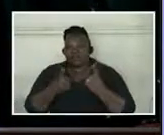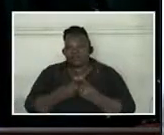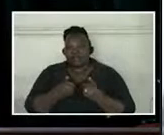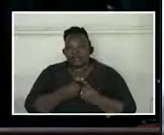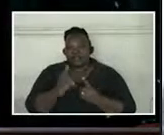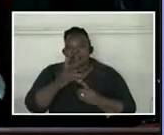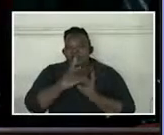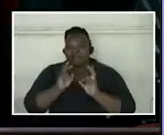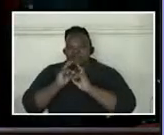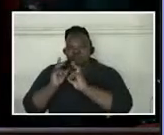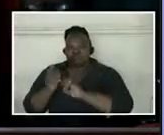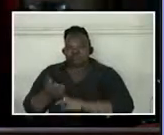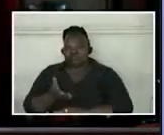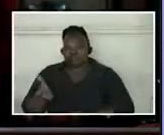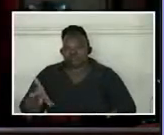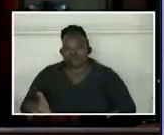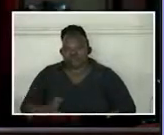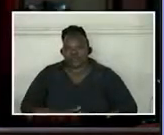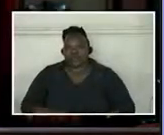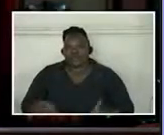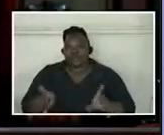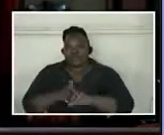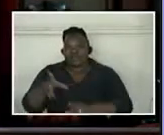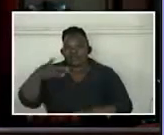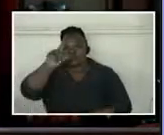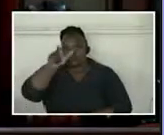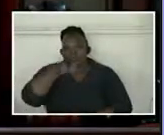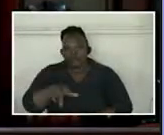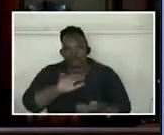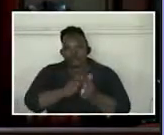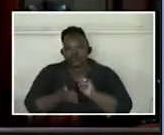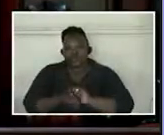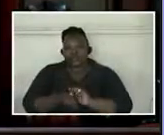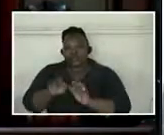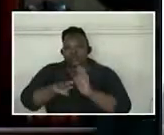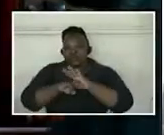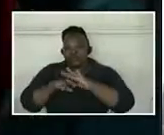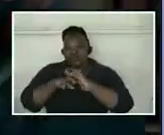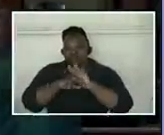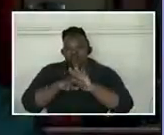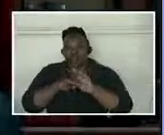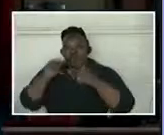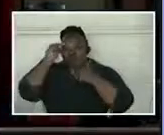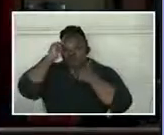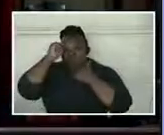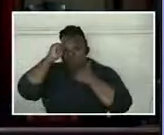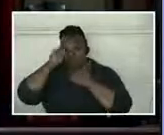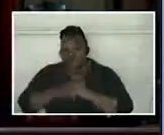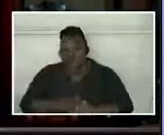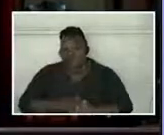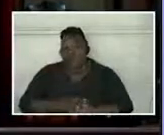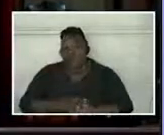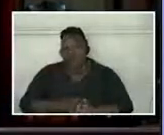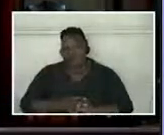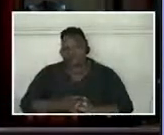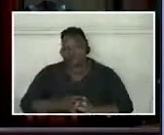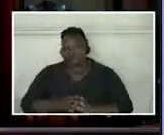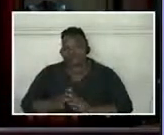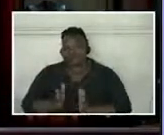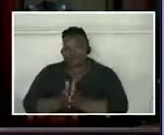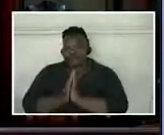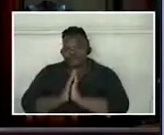guest as the chairperson of the sports and recreation portfolio i have been tasked to present the committee's